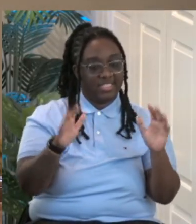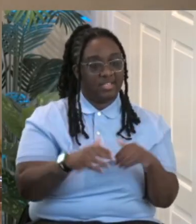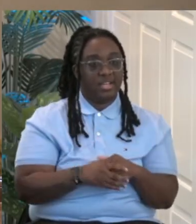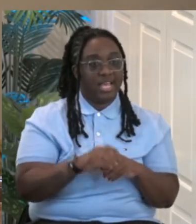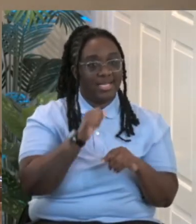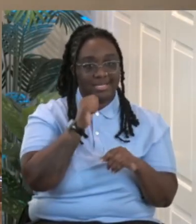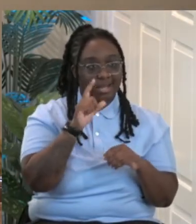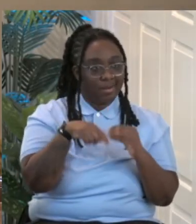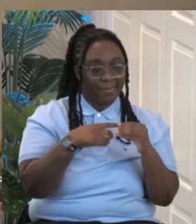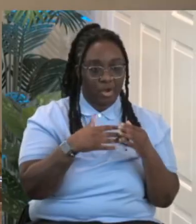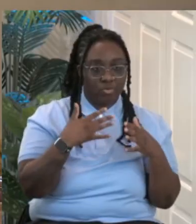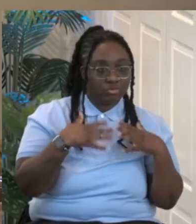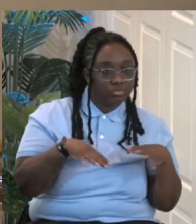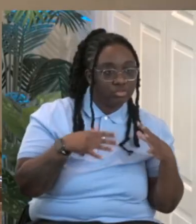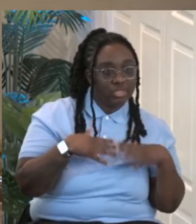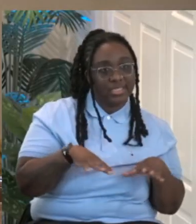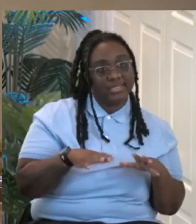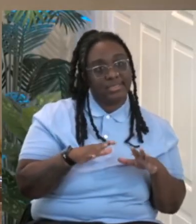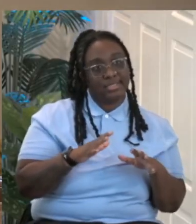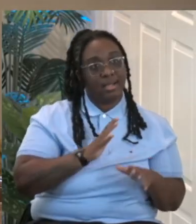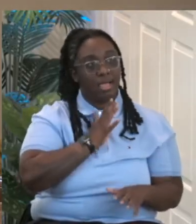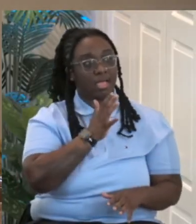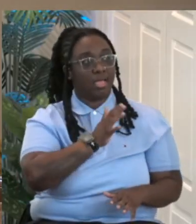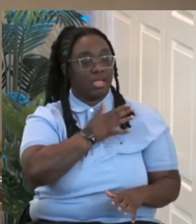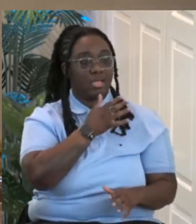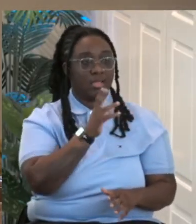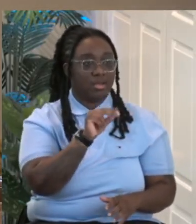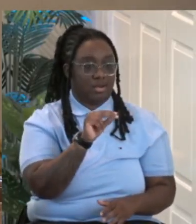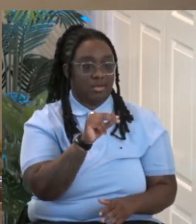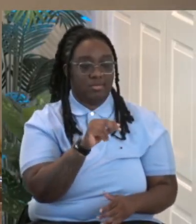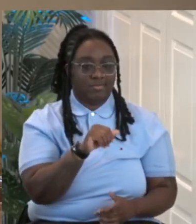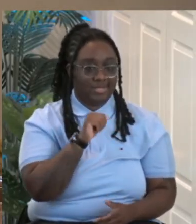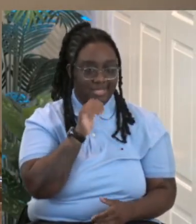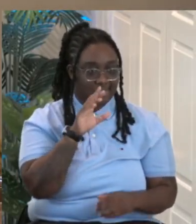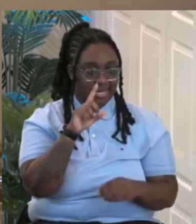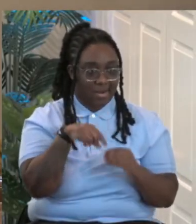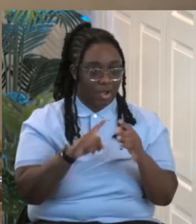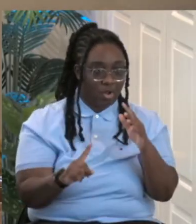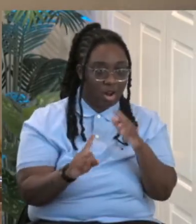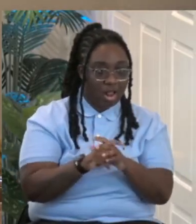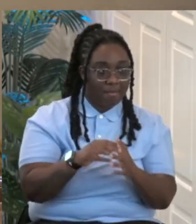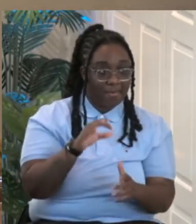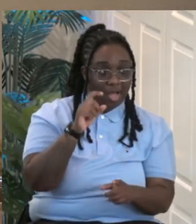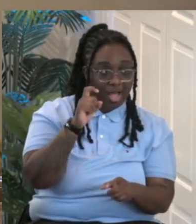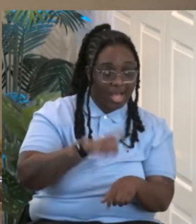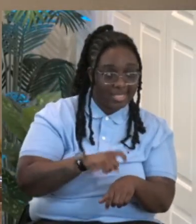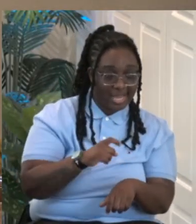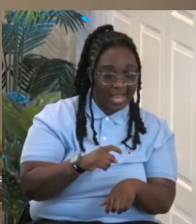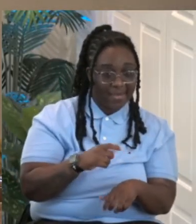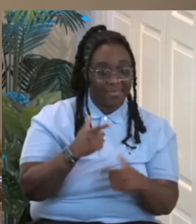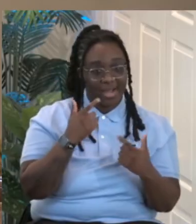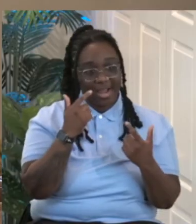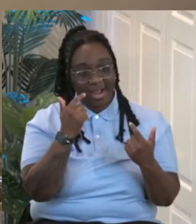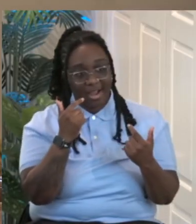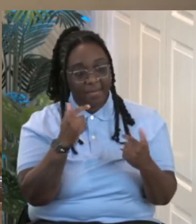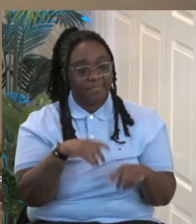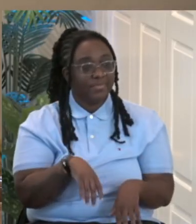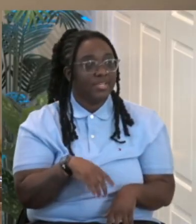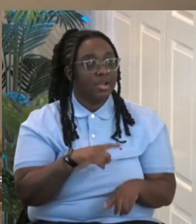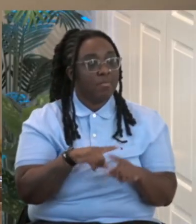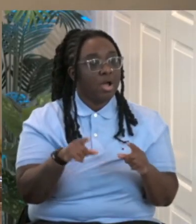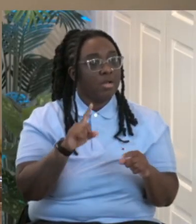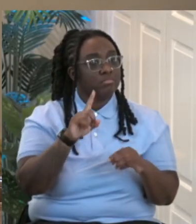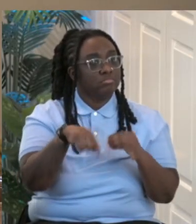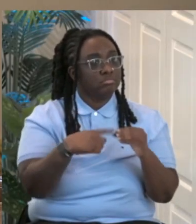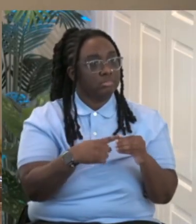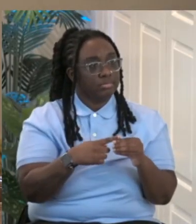not about that. It's not about be on time. You hear that? It's not about, no. It's about, are you doing